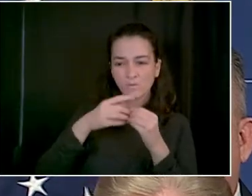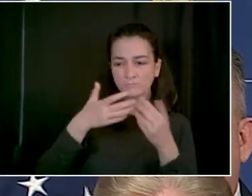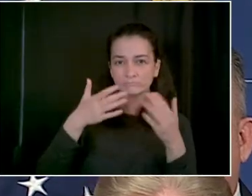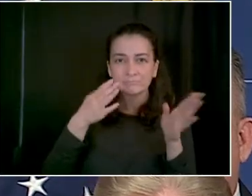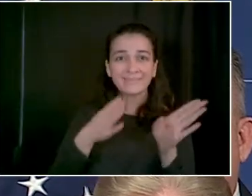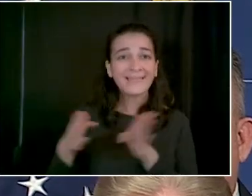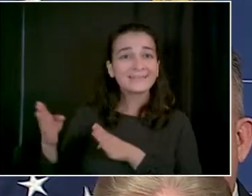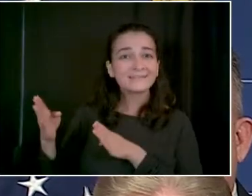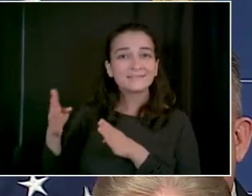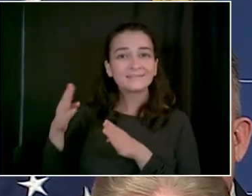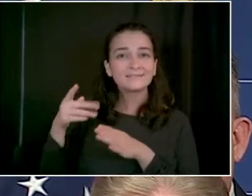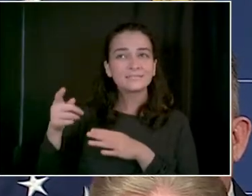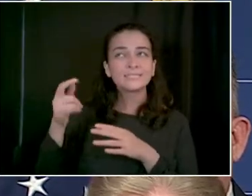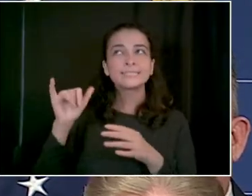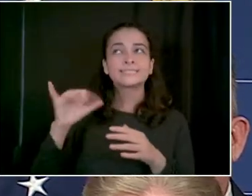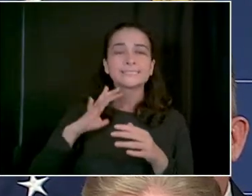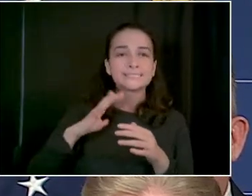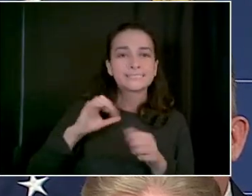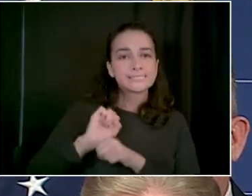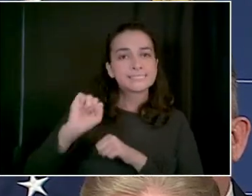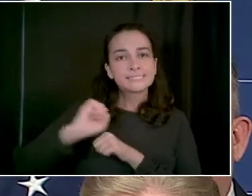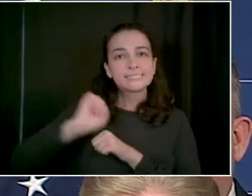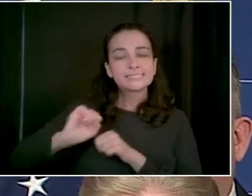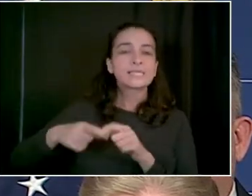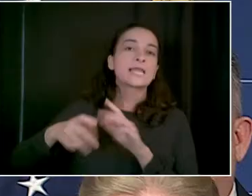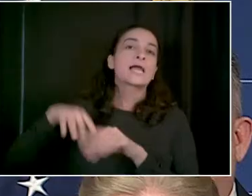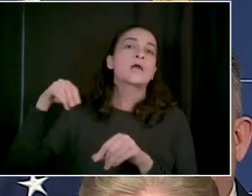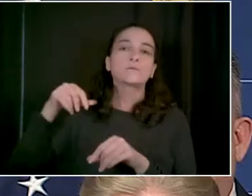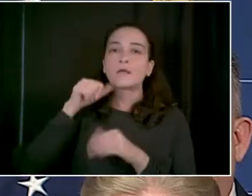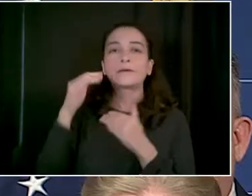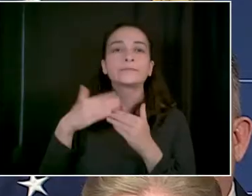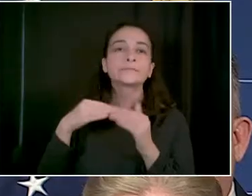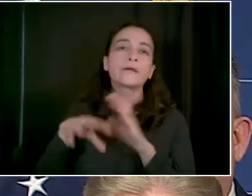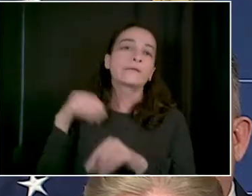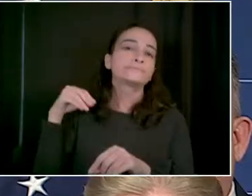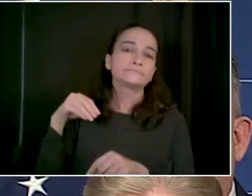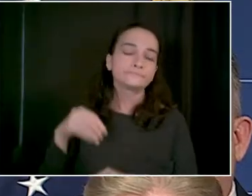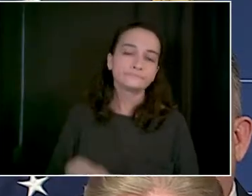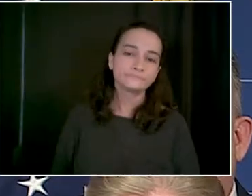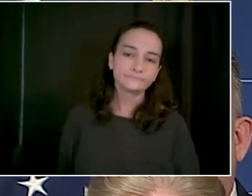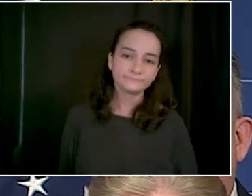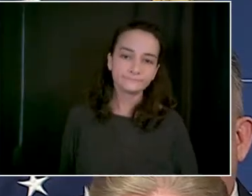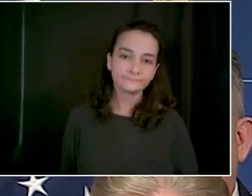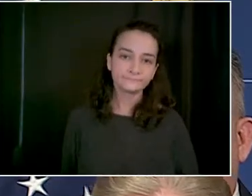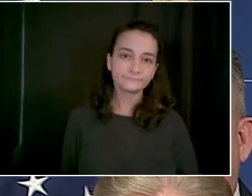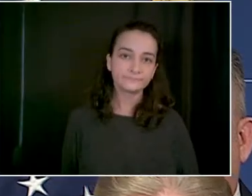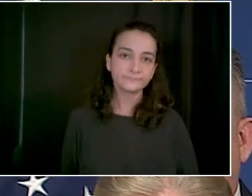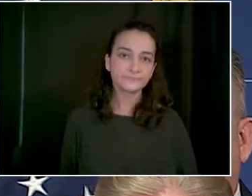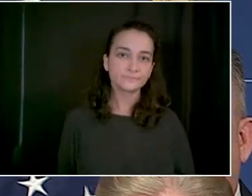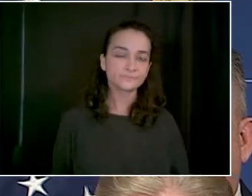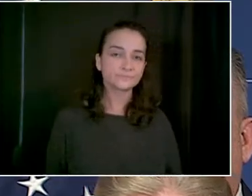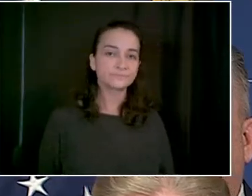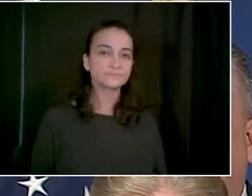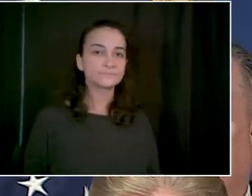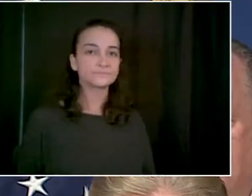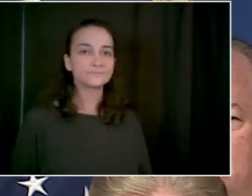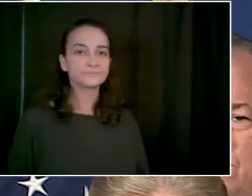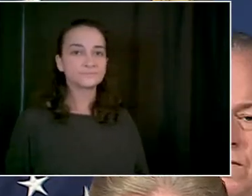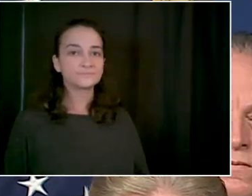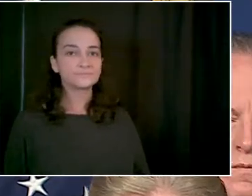you know, the bail reform, they reduced a lot of these penalties for crimes and they made them like lower level